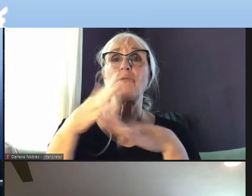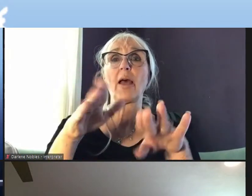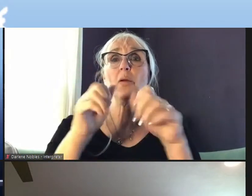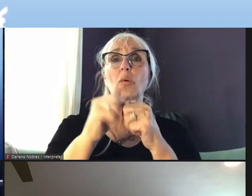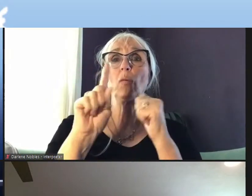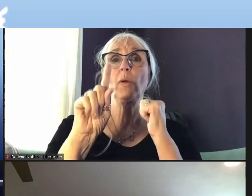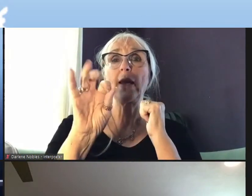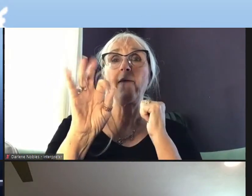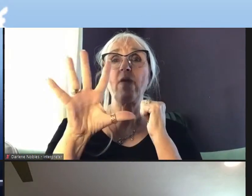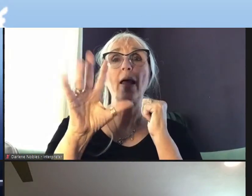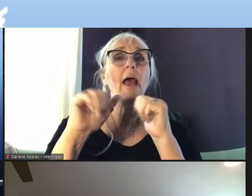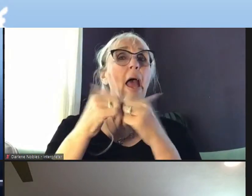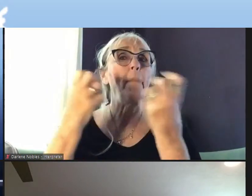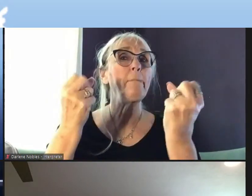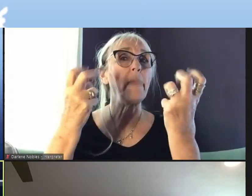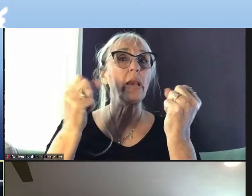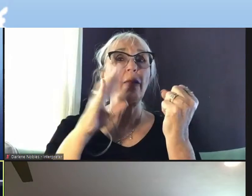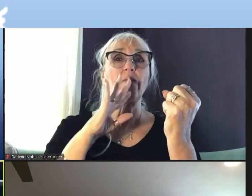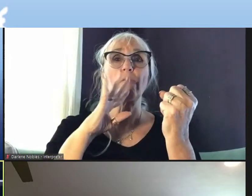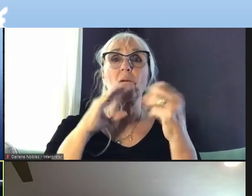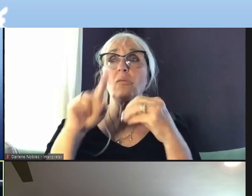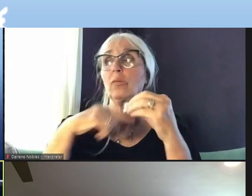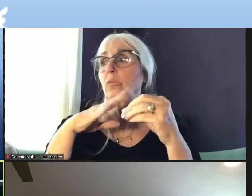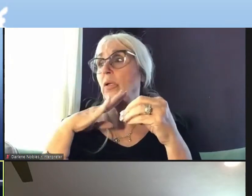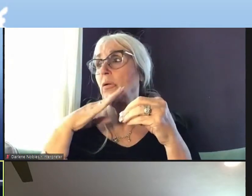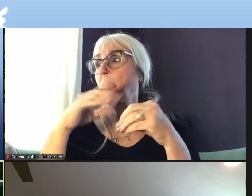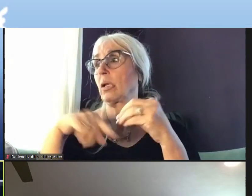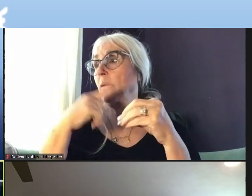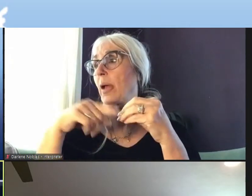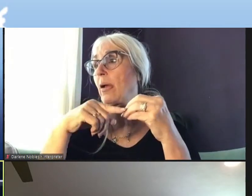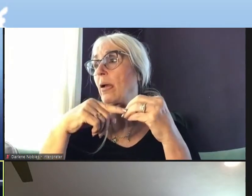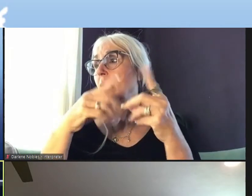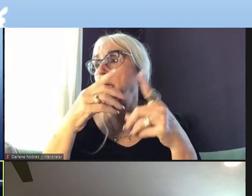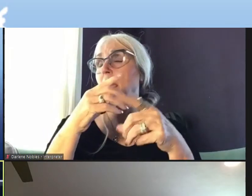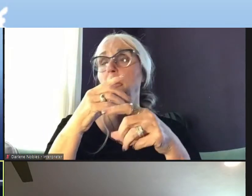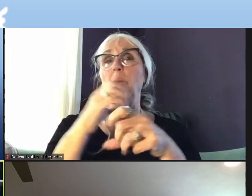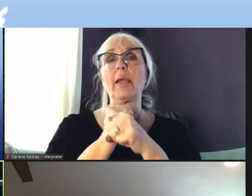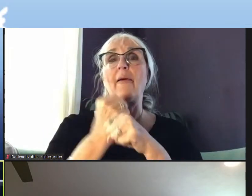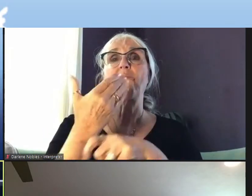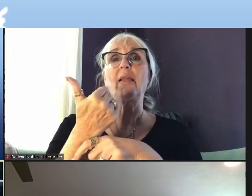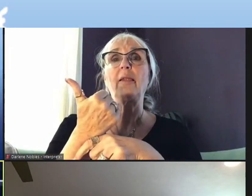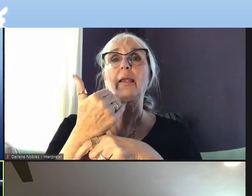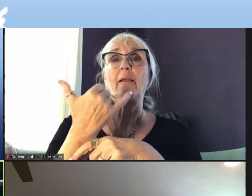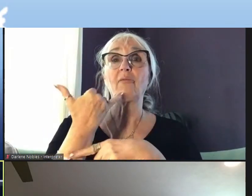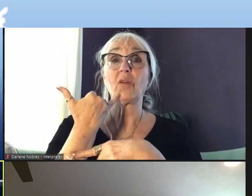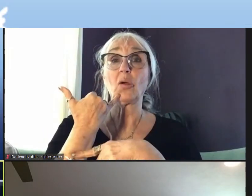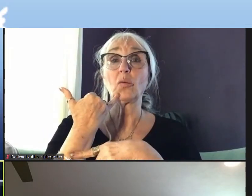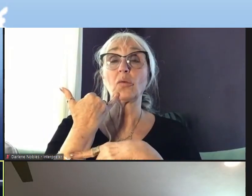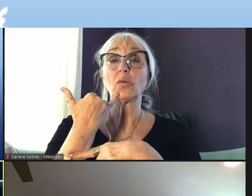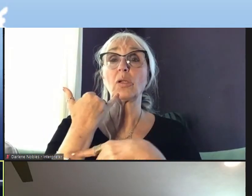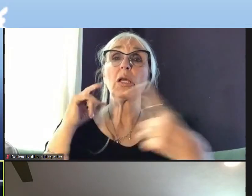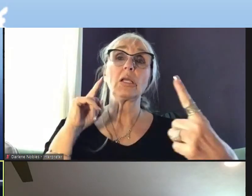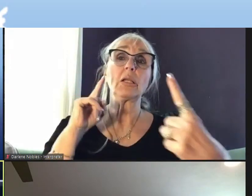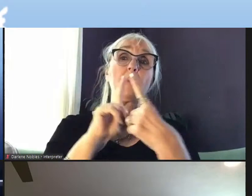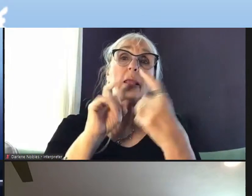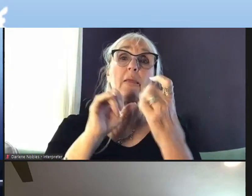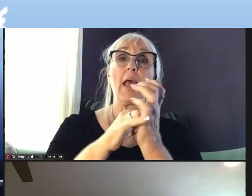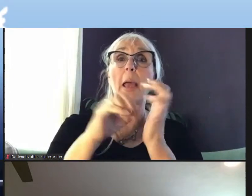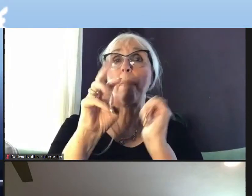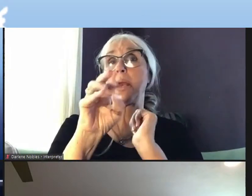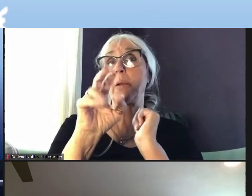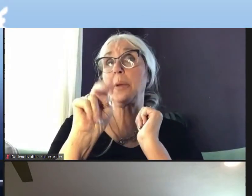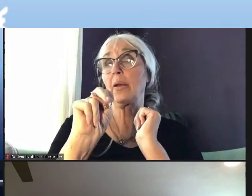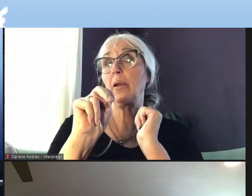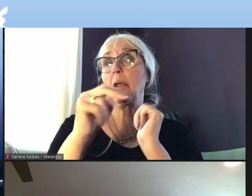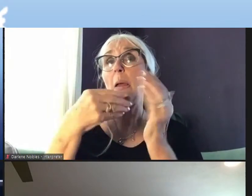How many phones are we talking about? so we would get 15 phones to meet that minimum purchase amount. Okay. To